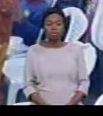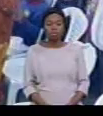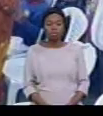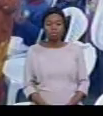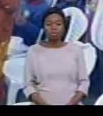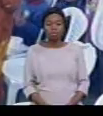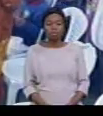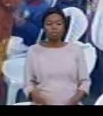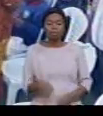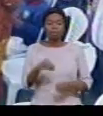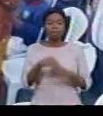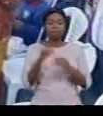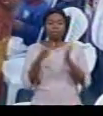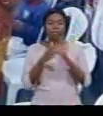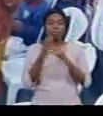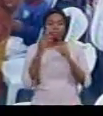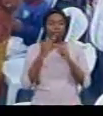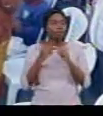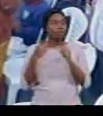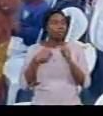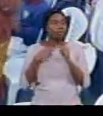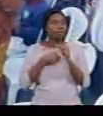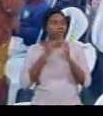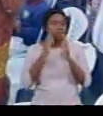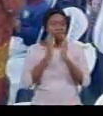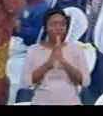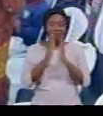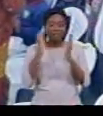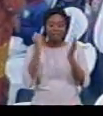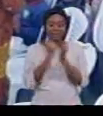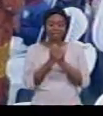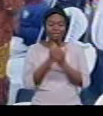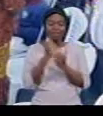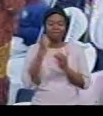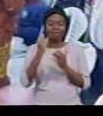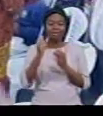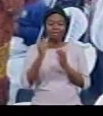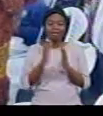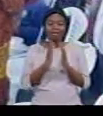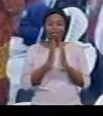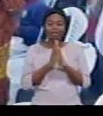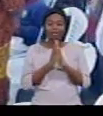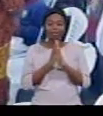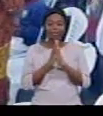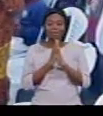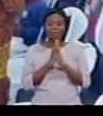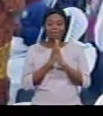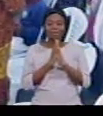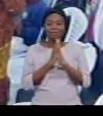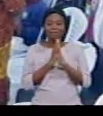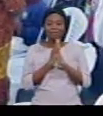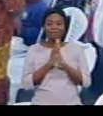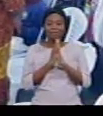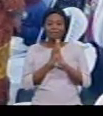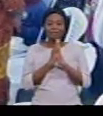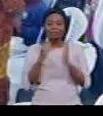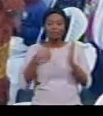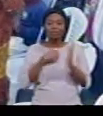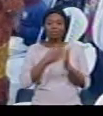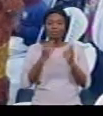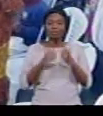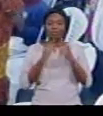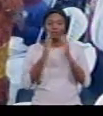In Jesus' name we pray. We are going to pray for our